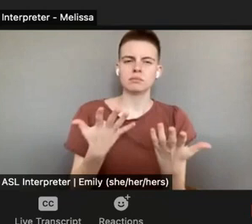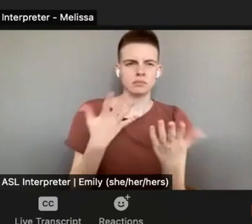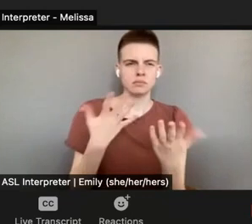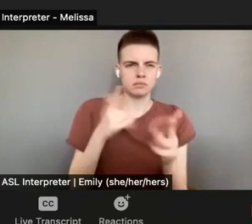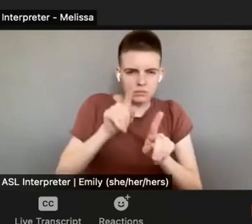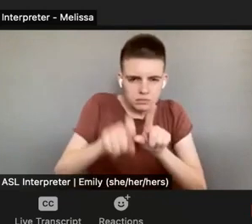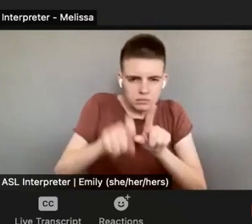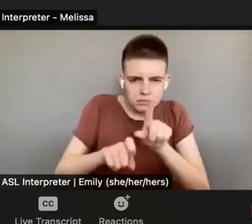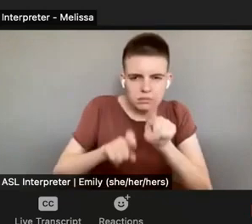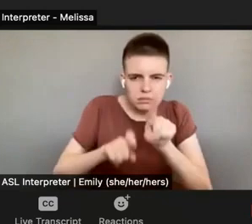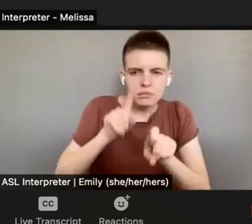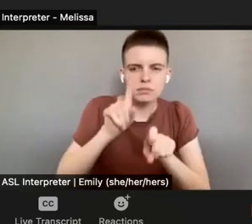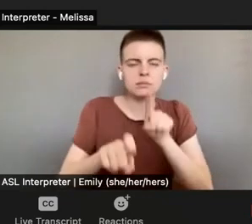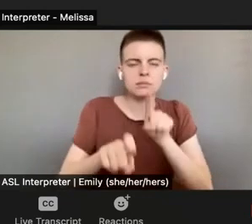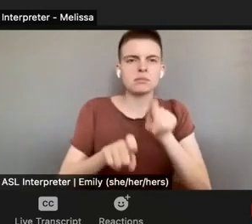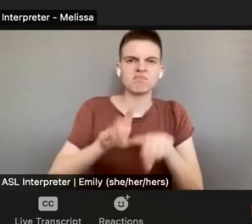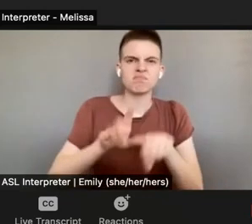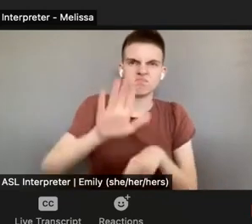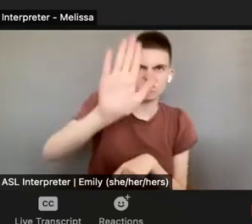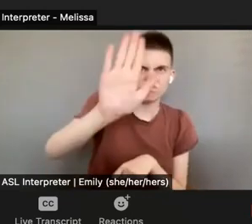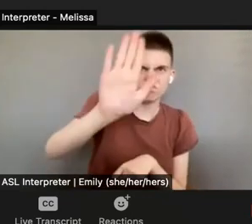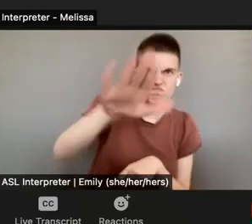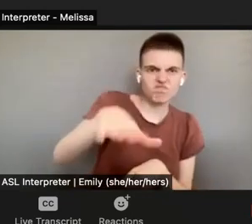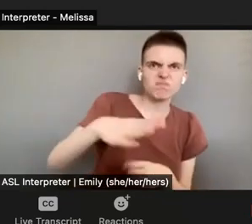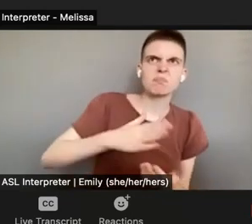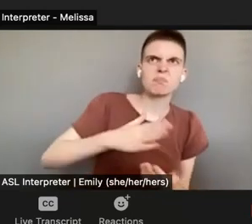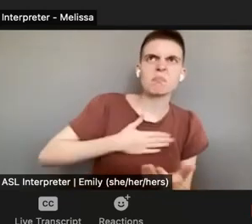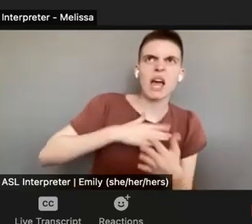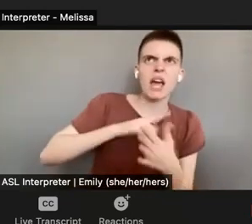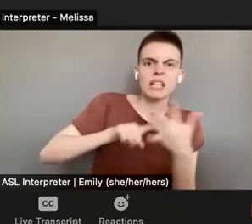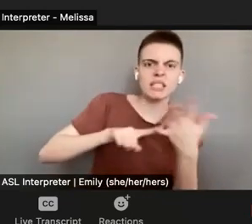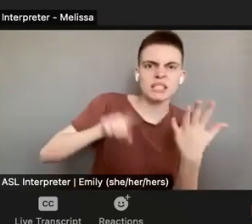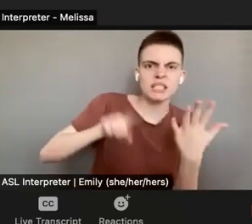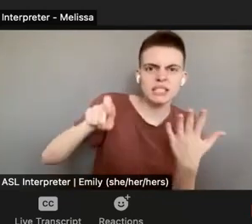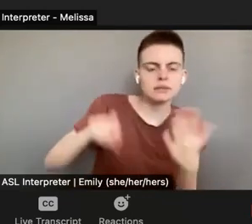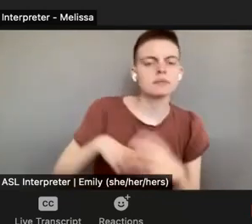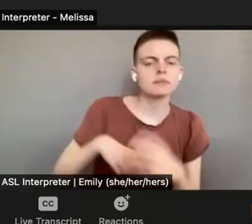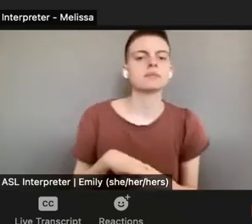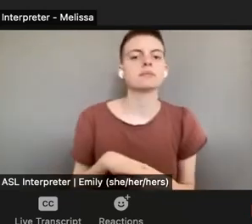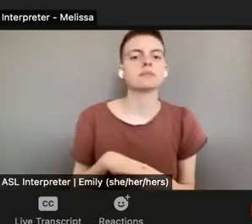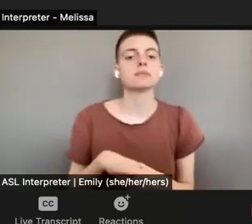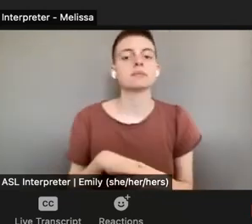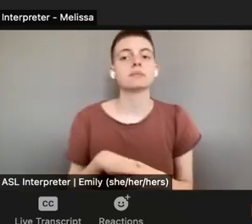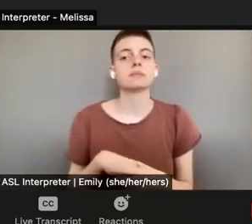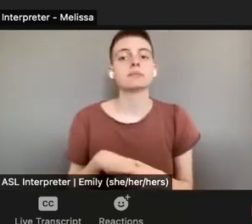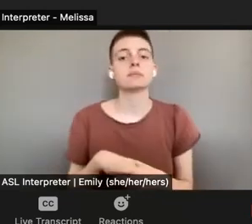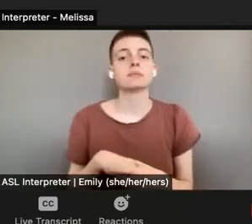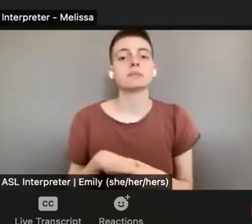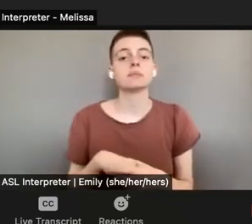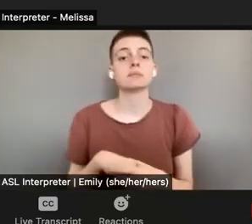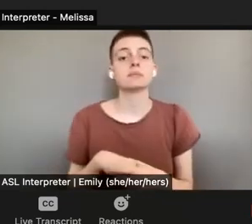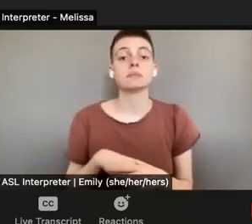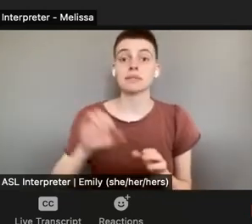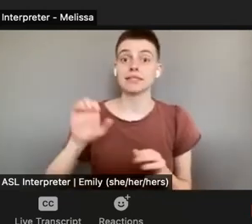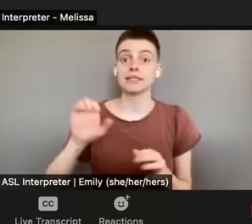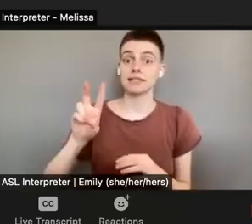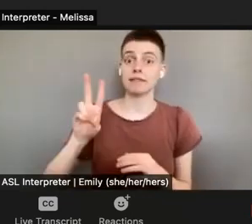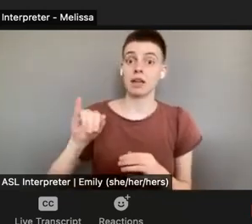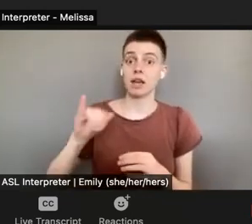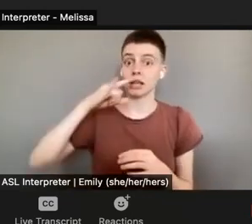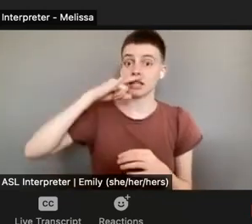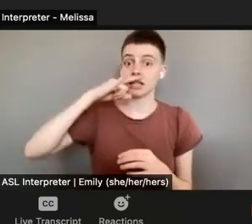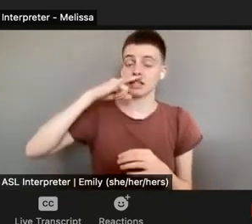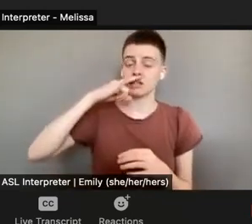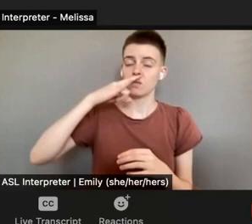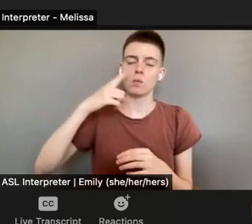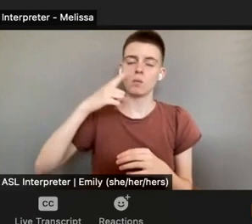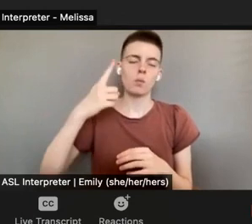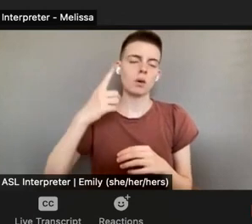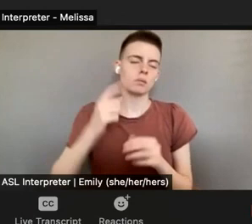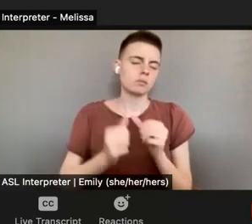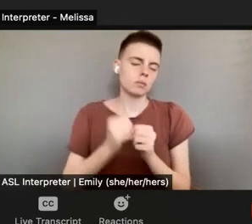most difficult things for children with CVI to do is to identify their feelings.